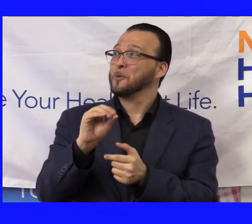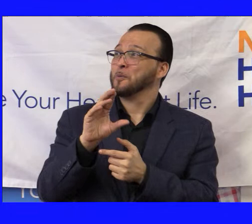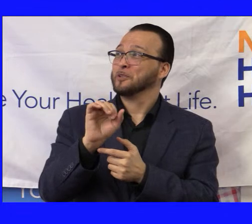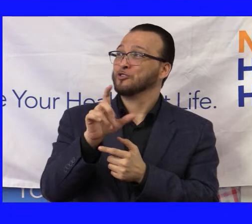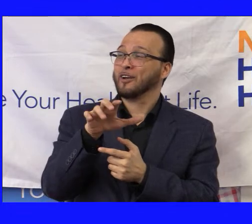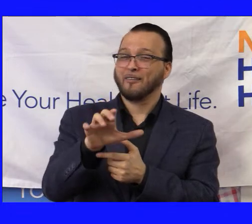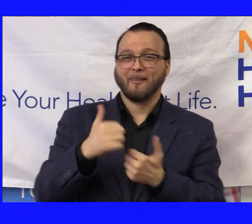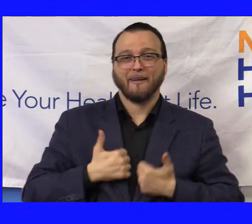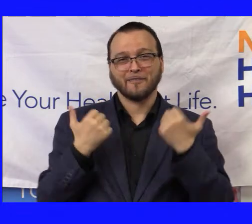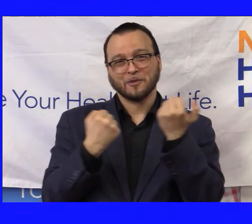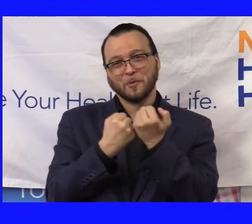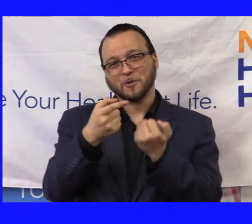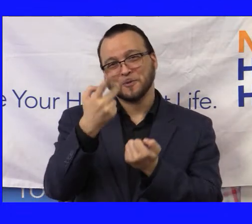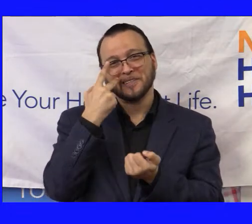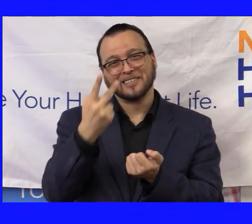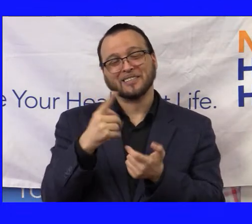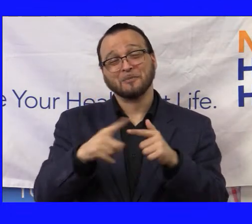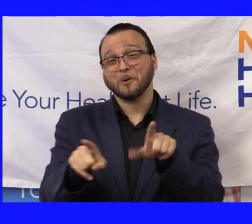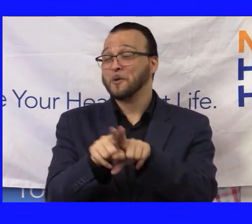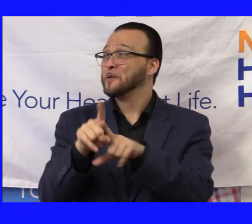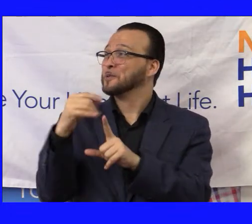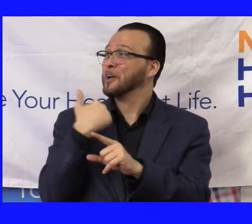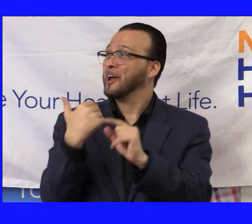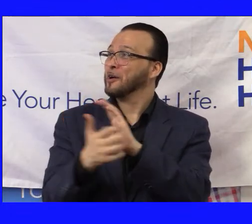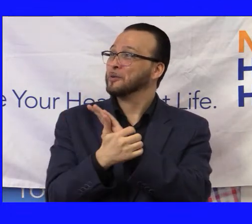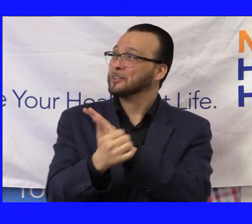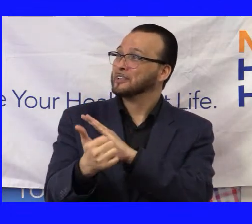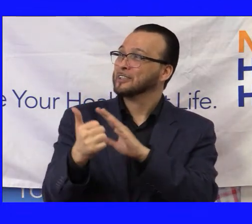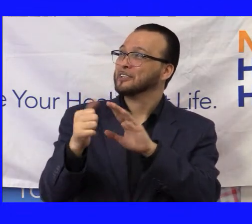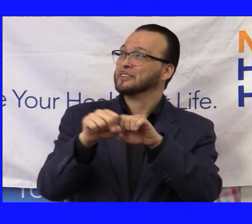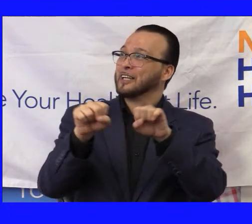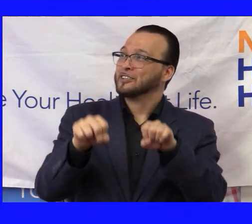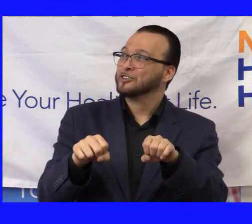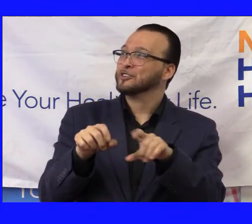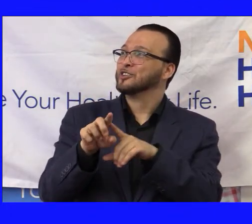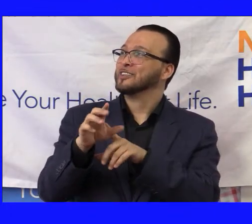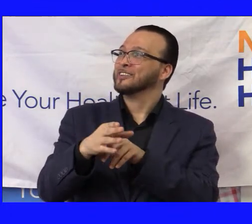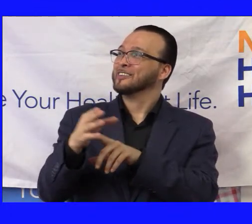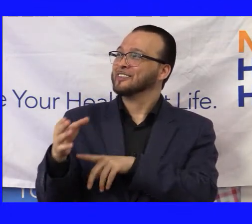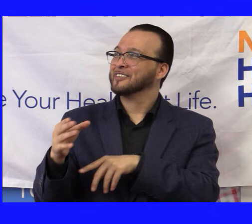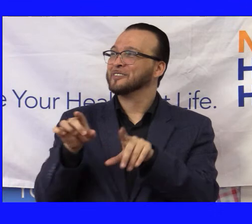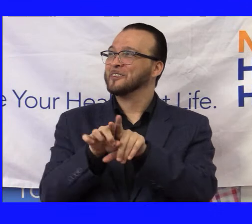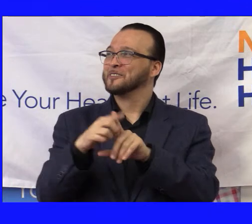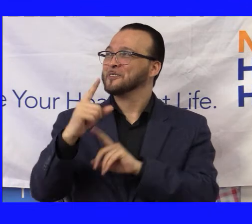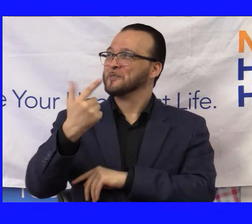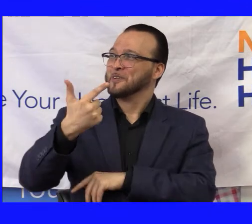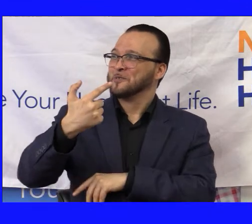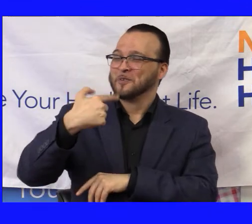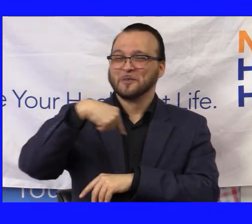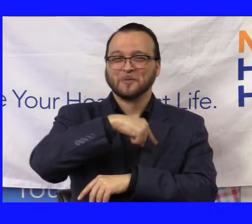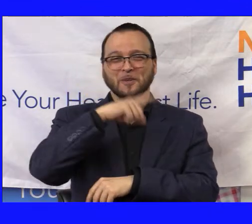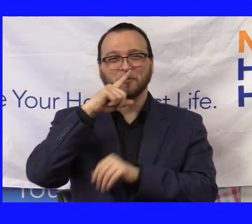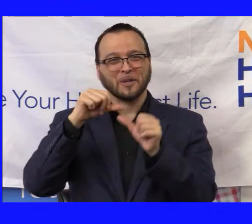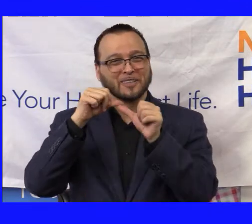but also our skill stations and our postpartum hemorrhage, and certainly in 2021, we're going to continue our focus on hemorrhage